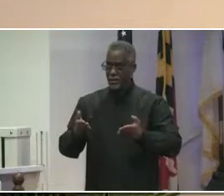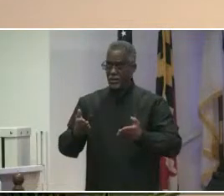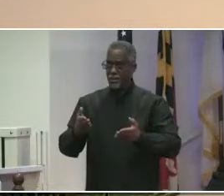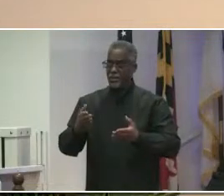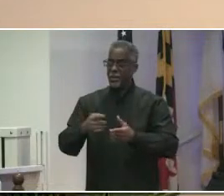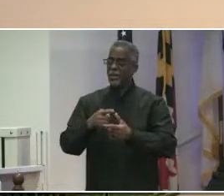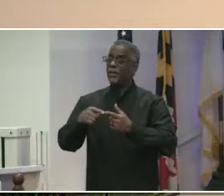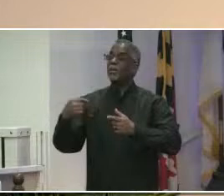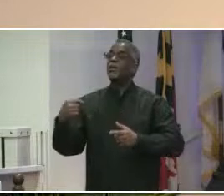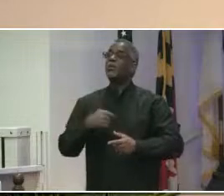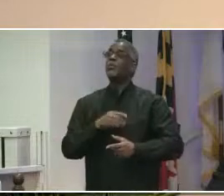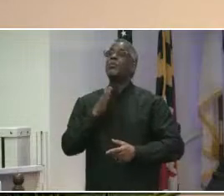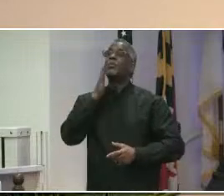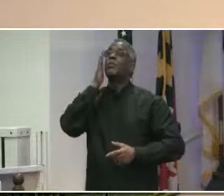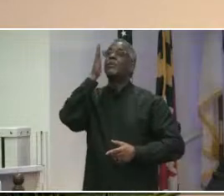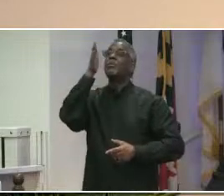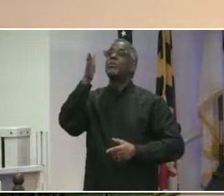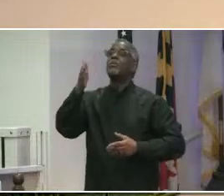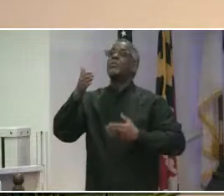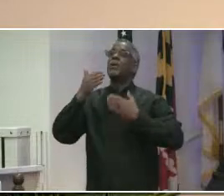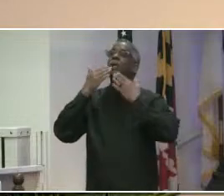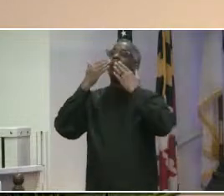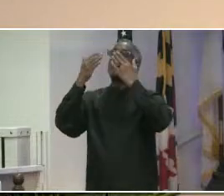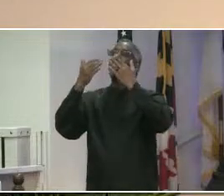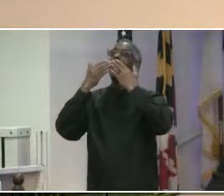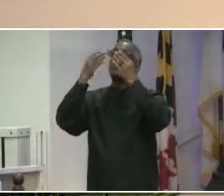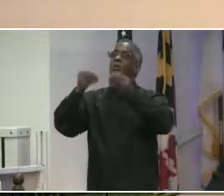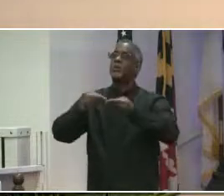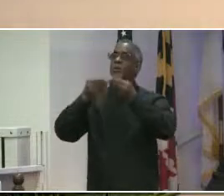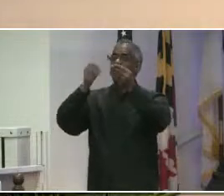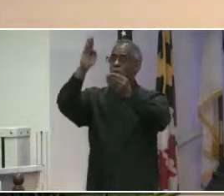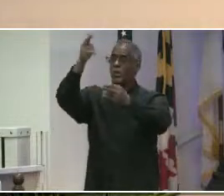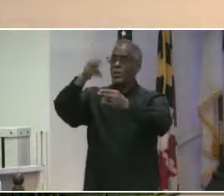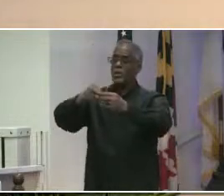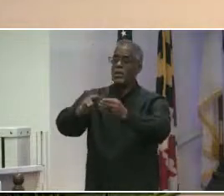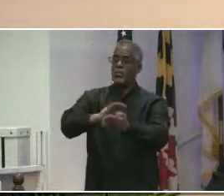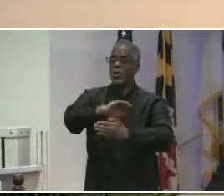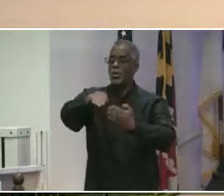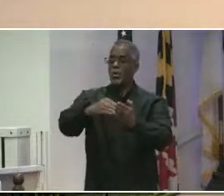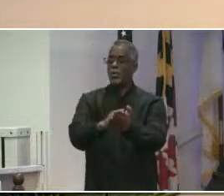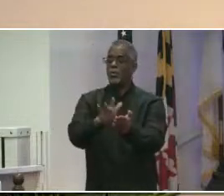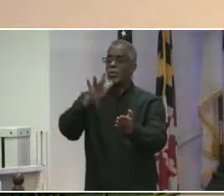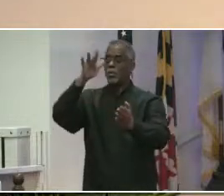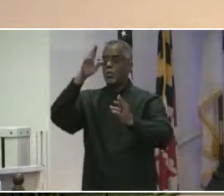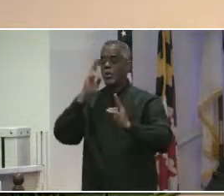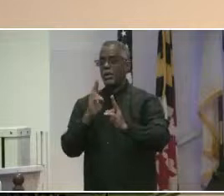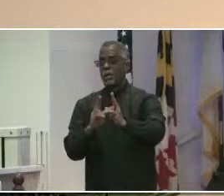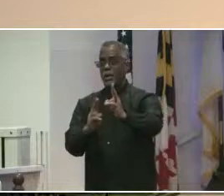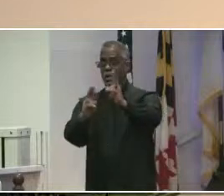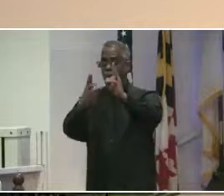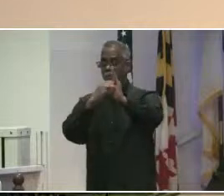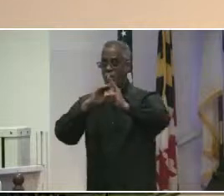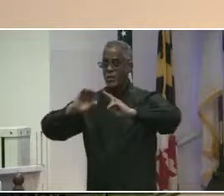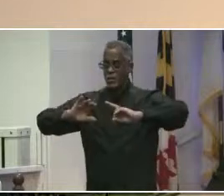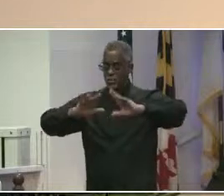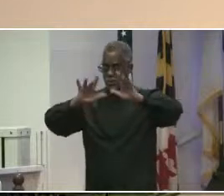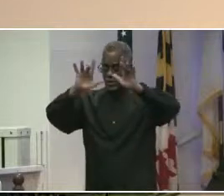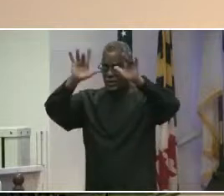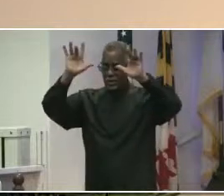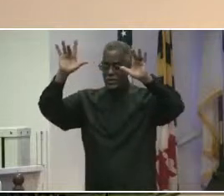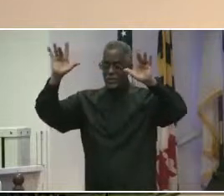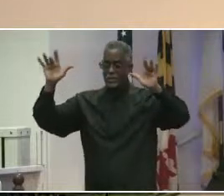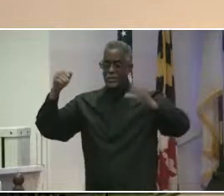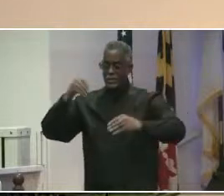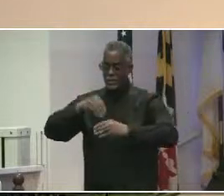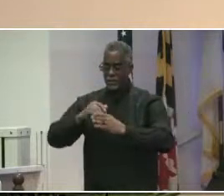Us so grateful as to give your name all the glory, all the honor, and all the praise.